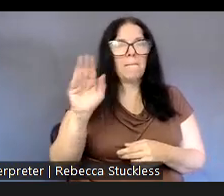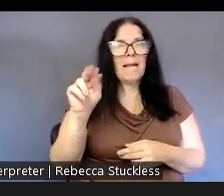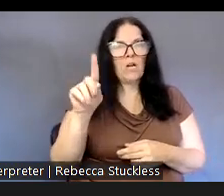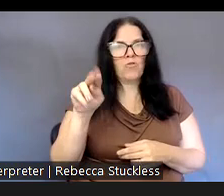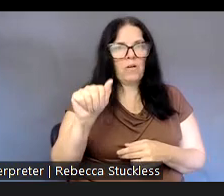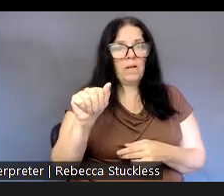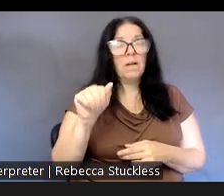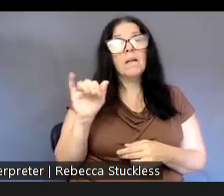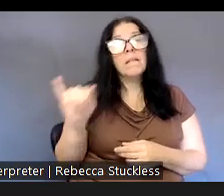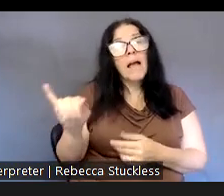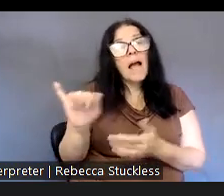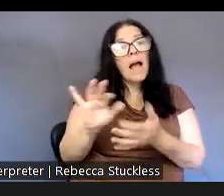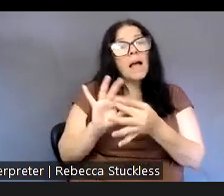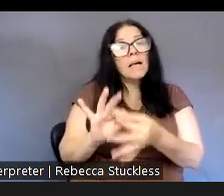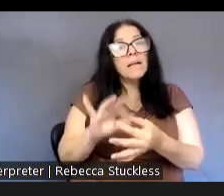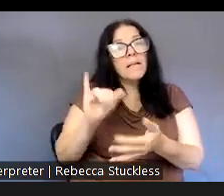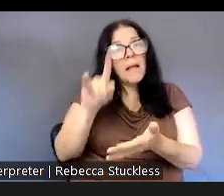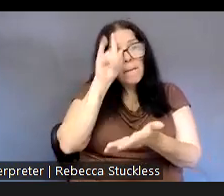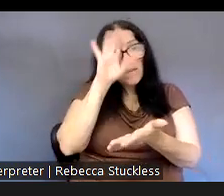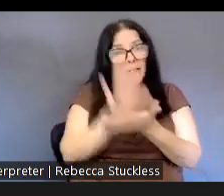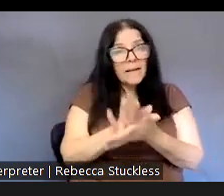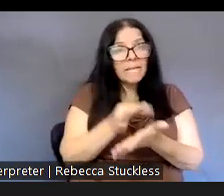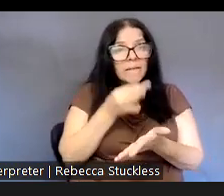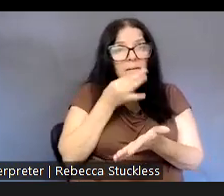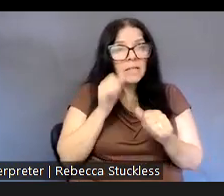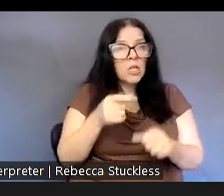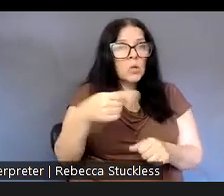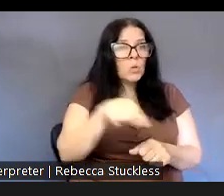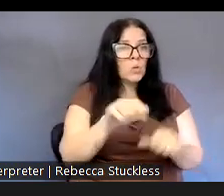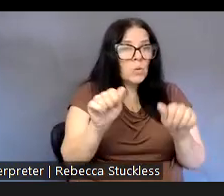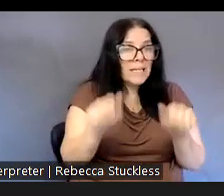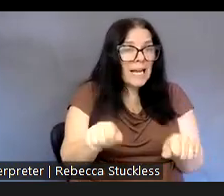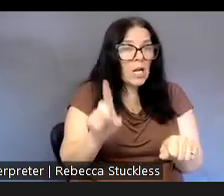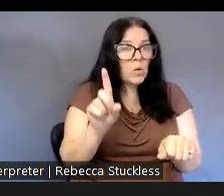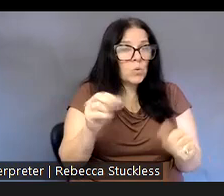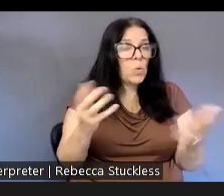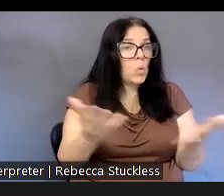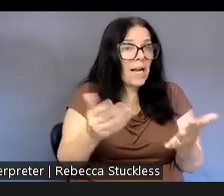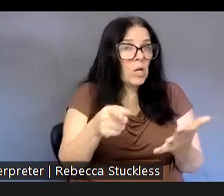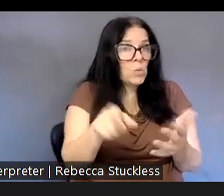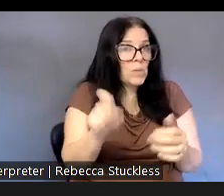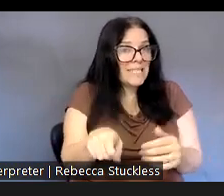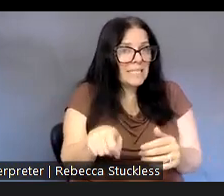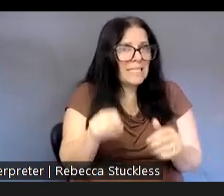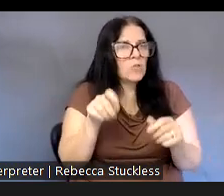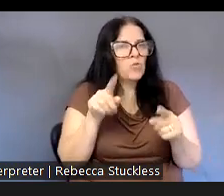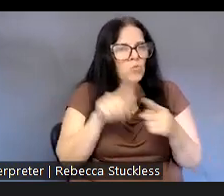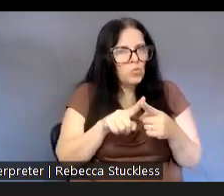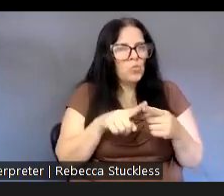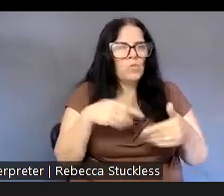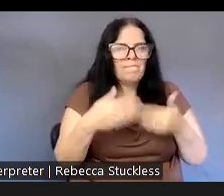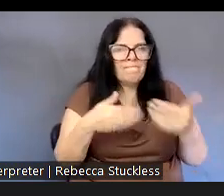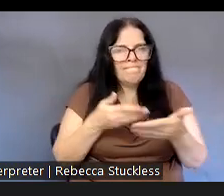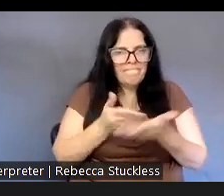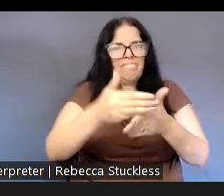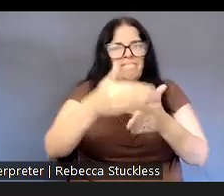or the confidence that you can do what you need to do to get the results or the outcomes that